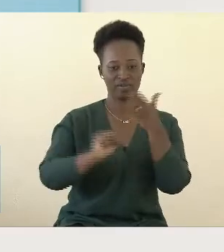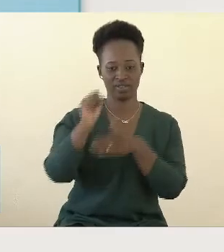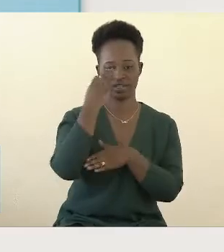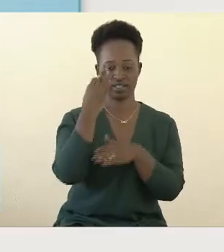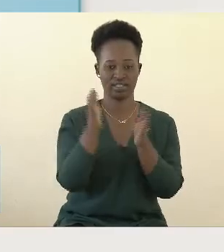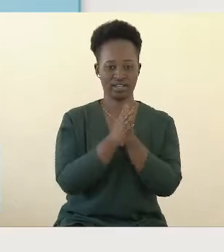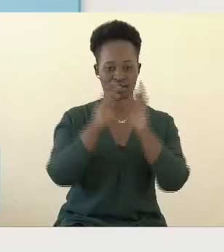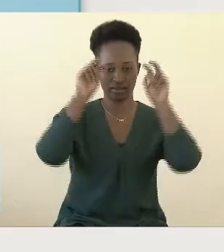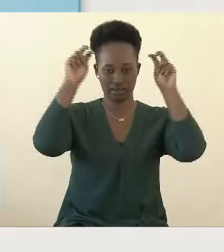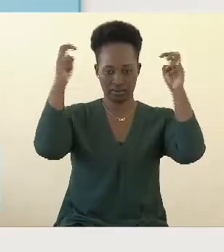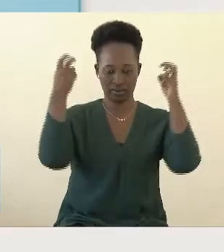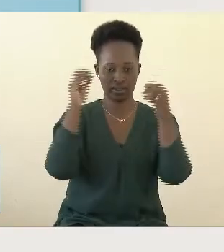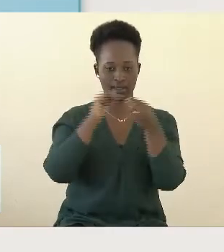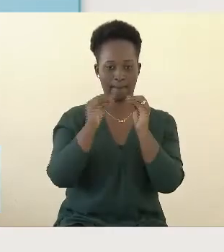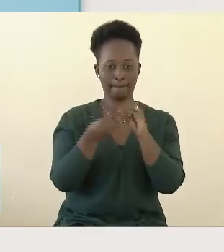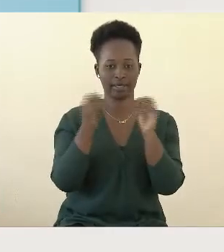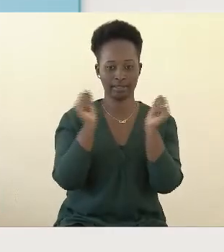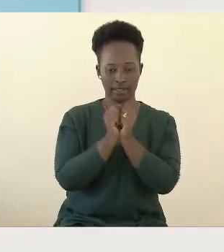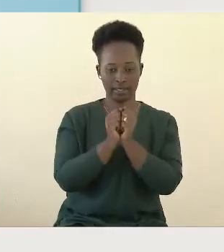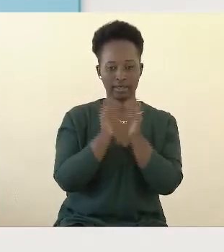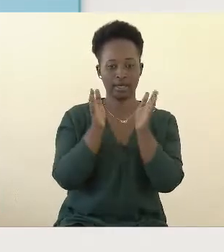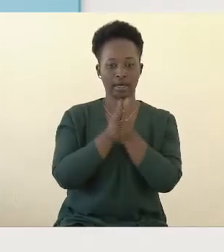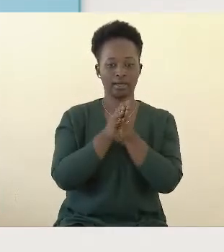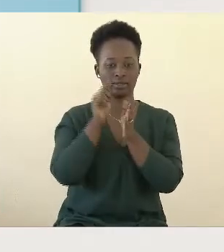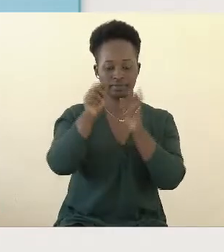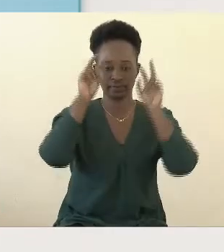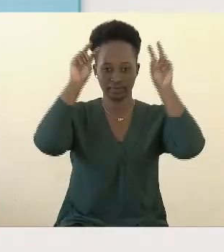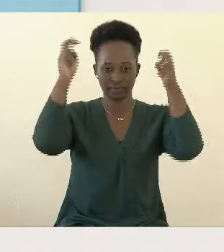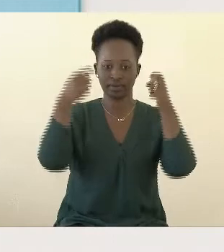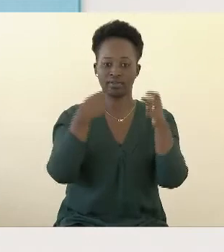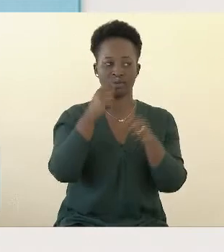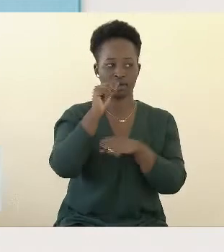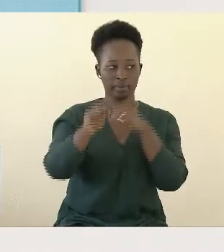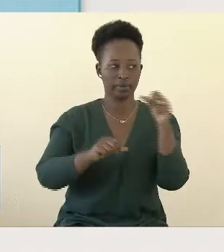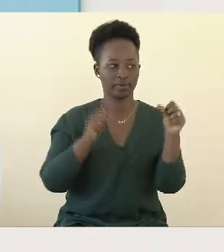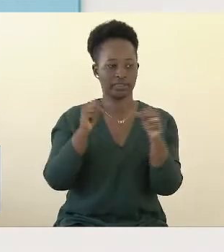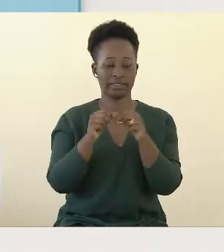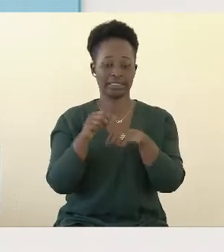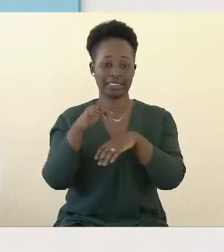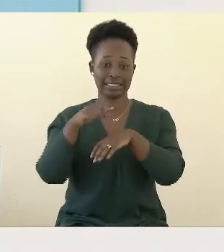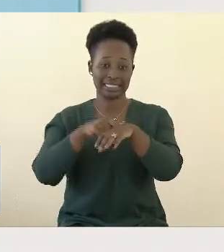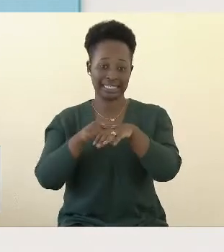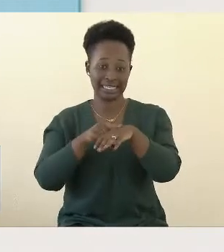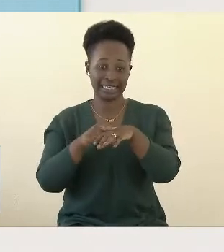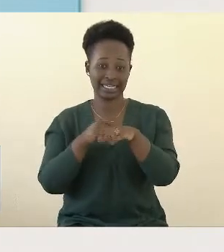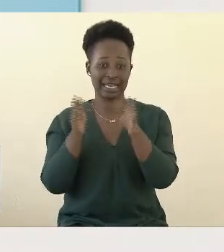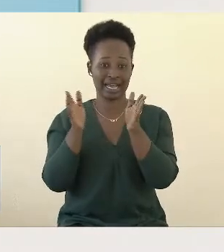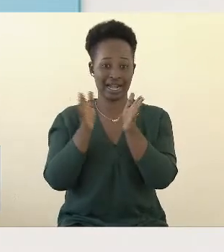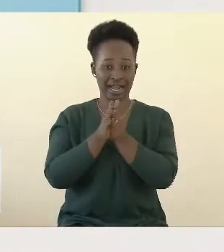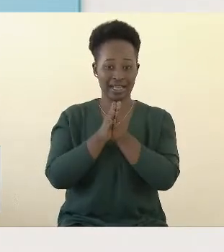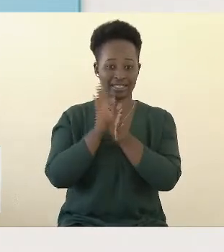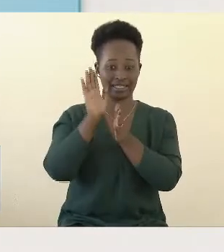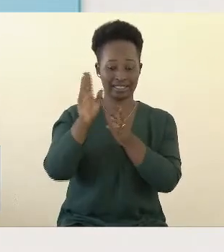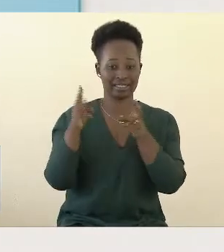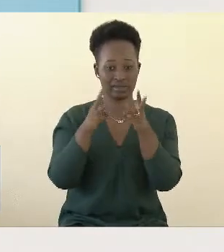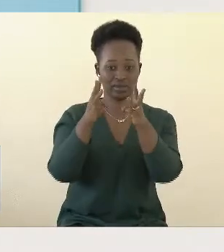10. And the unit is concerning about the skin and the homeostatic mechanism. And lesson 1,